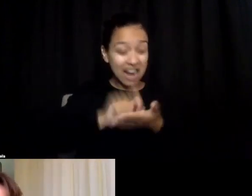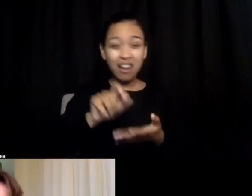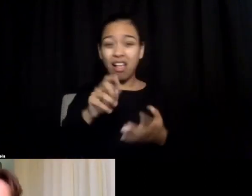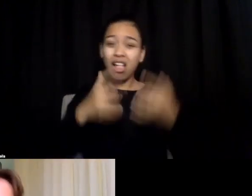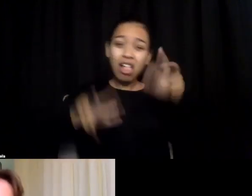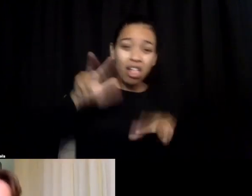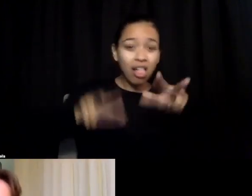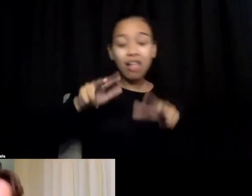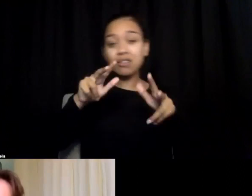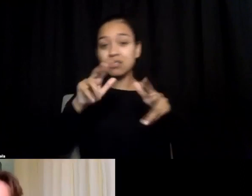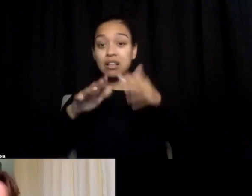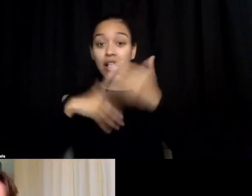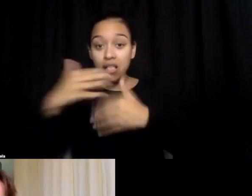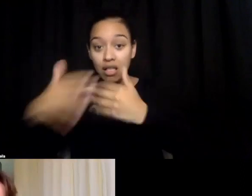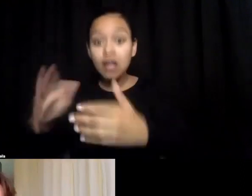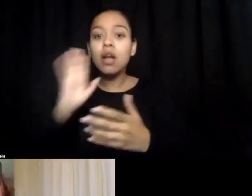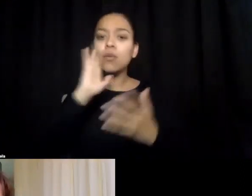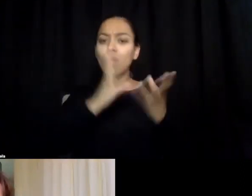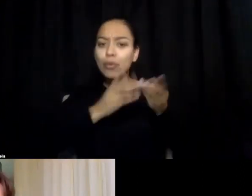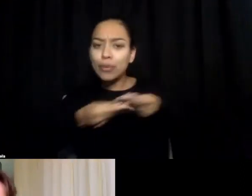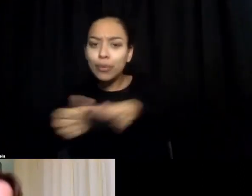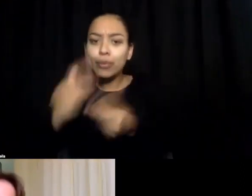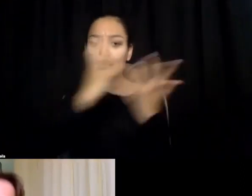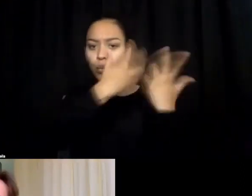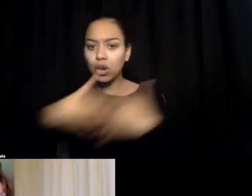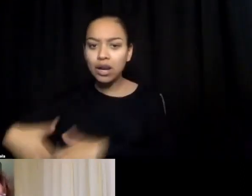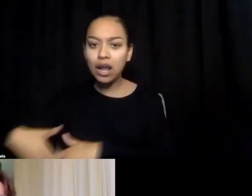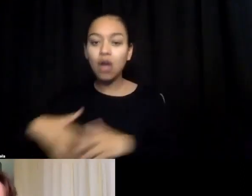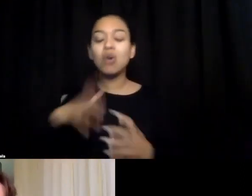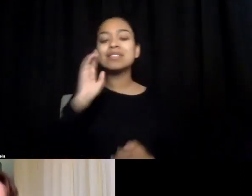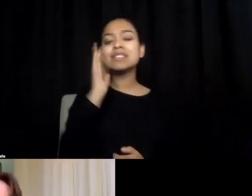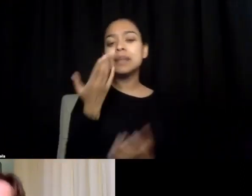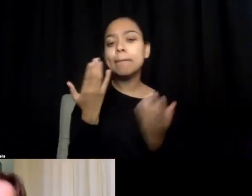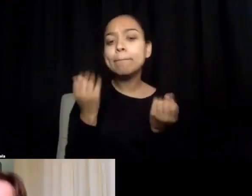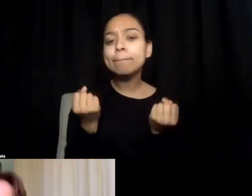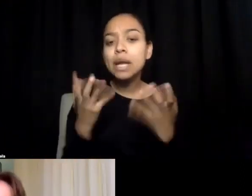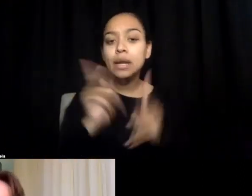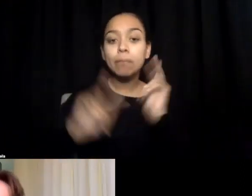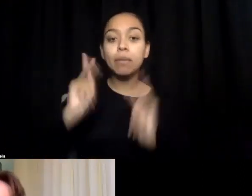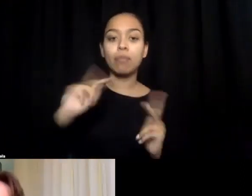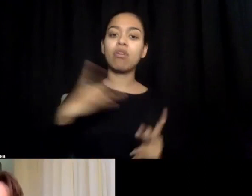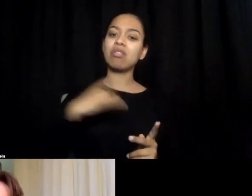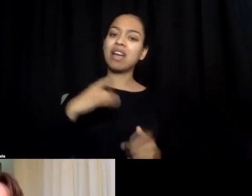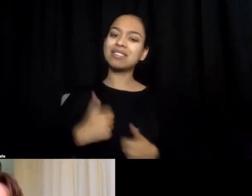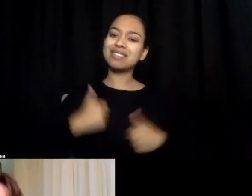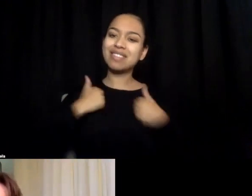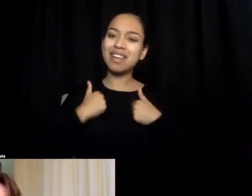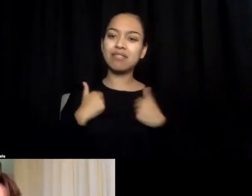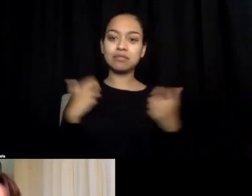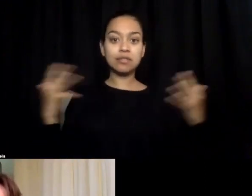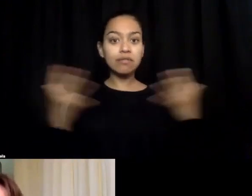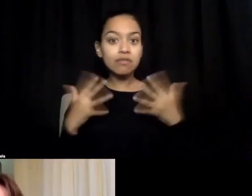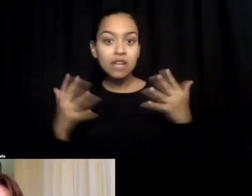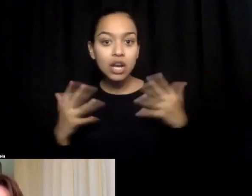for me because I know a lot of people like to live in that land of fear and it eats them up. And I just don't think that's healthy for you. It's